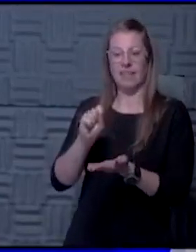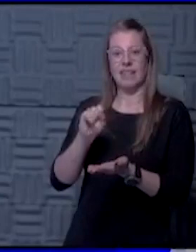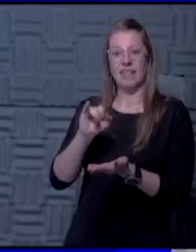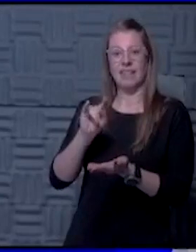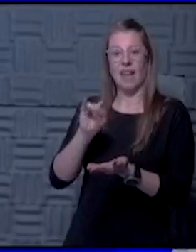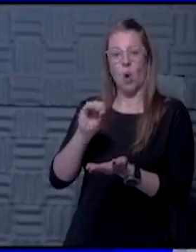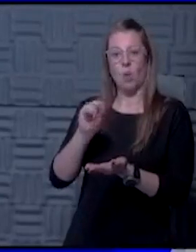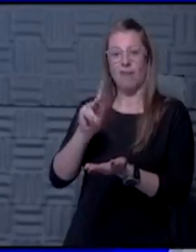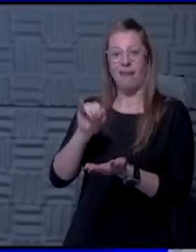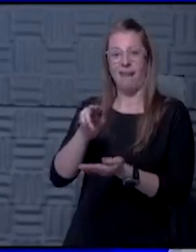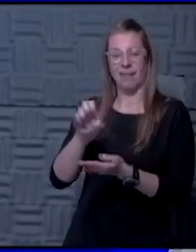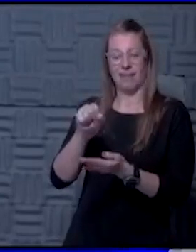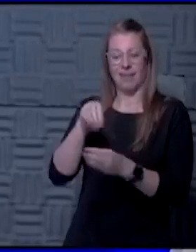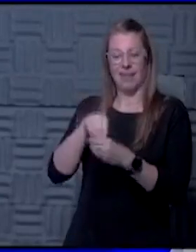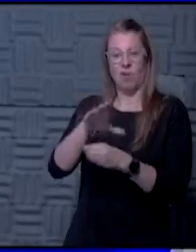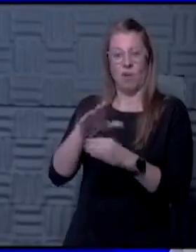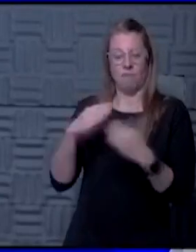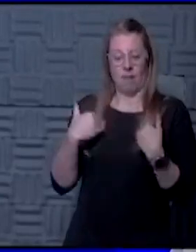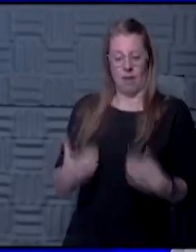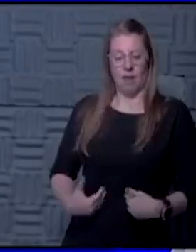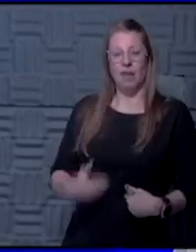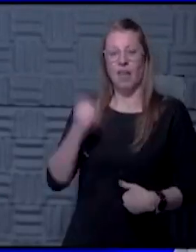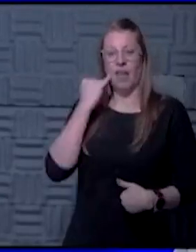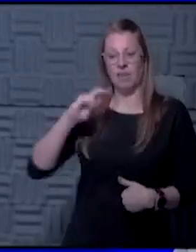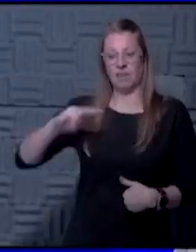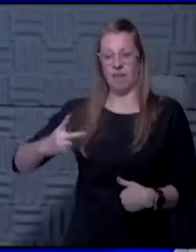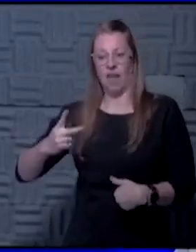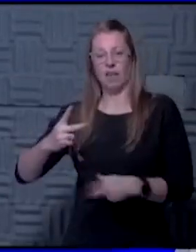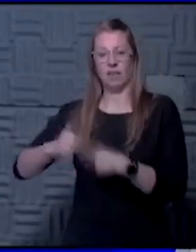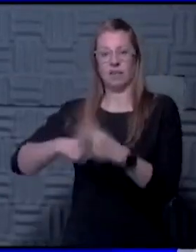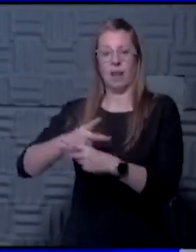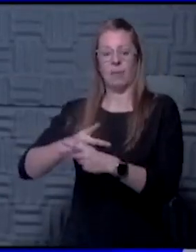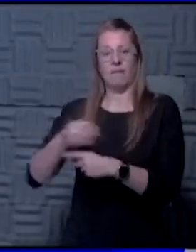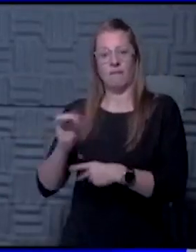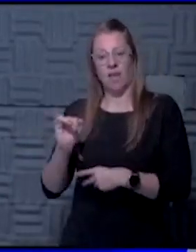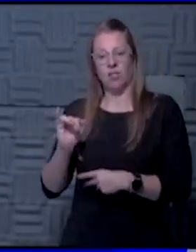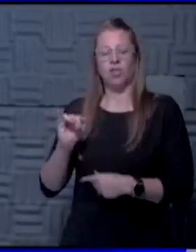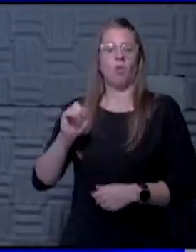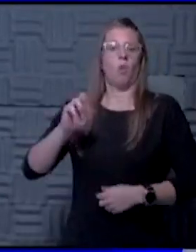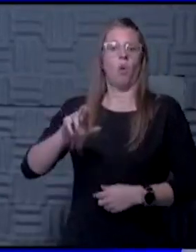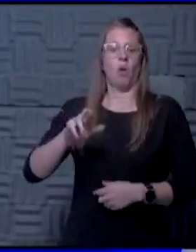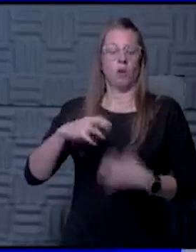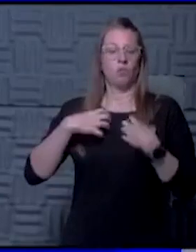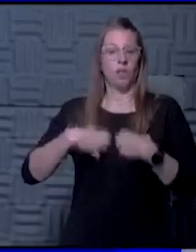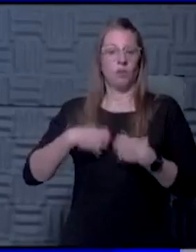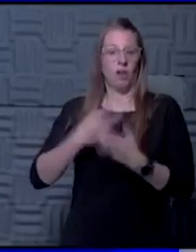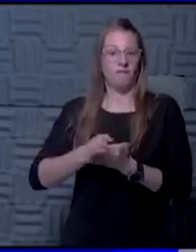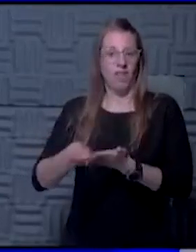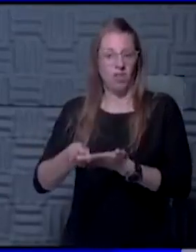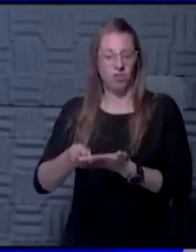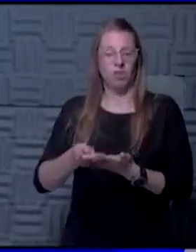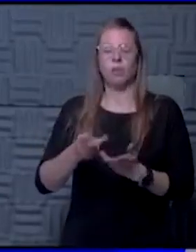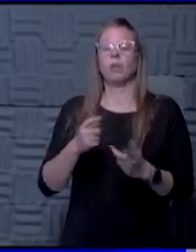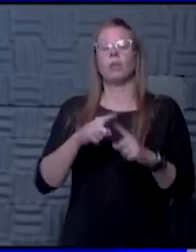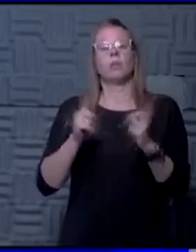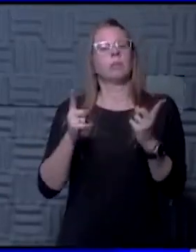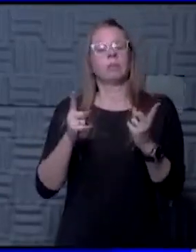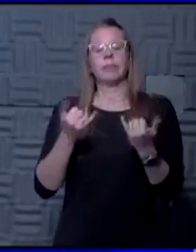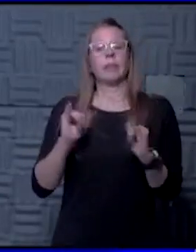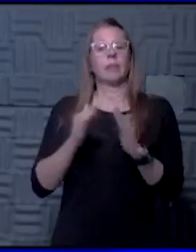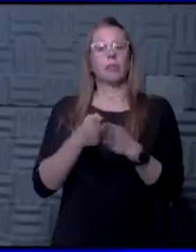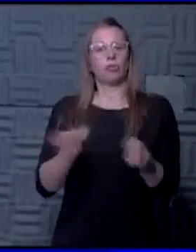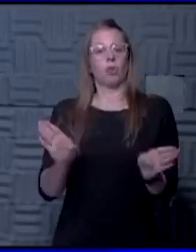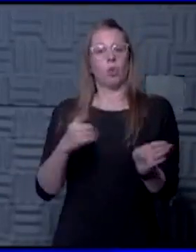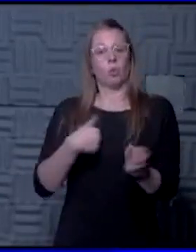than to say if you had another type of infection or respiratory failure type of thing. But it is still, in general, what we